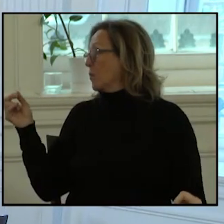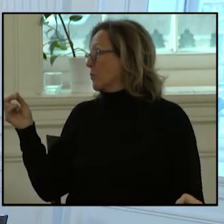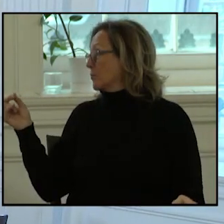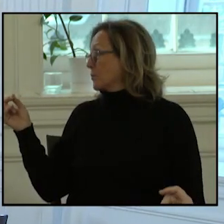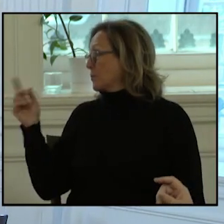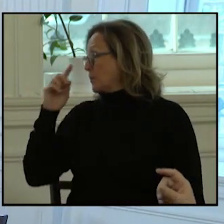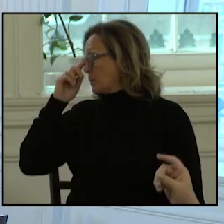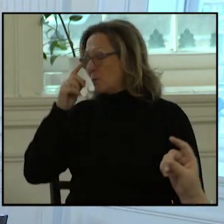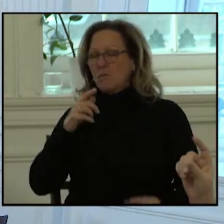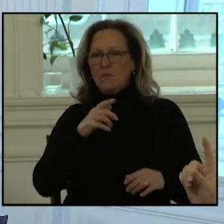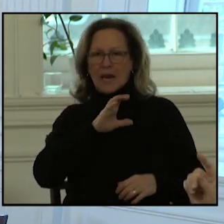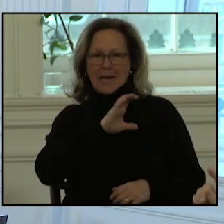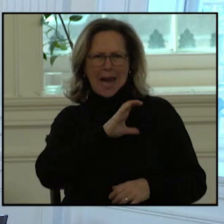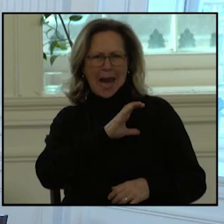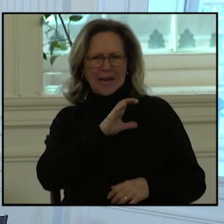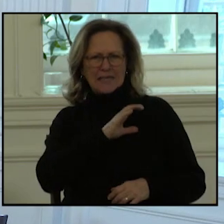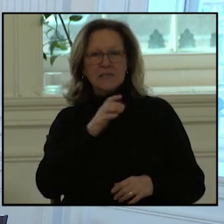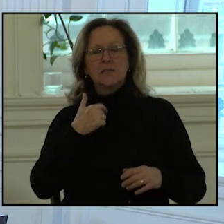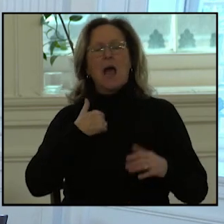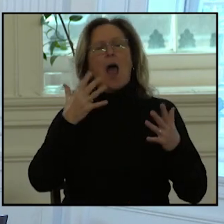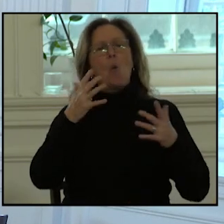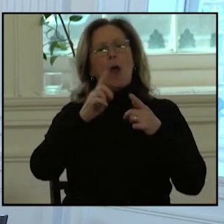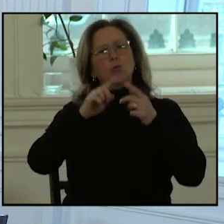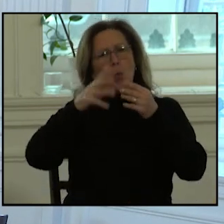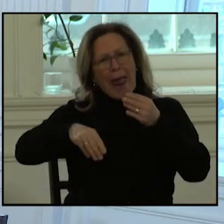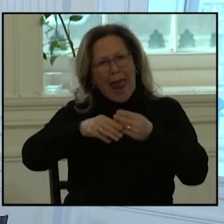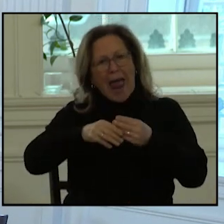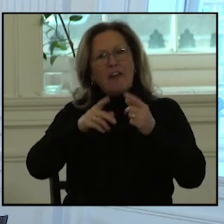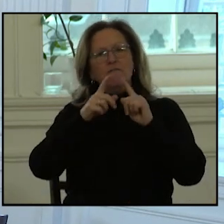I just want to add, from the archivists and museum folks,